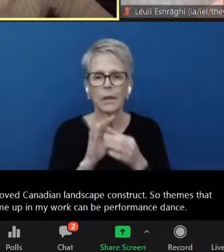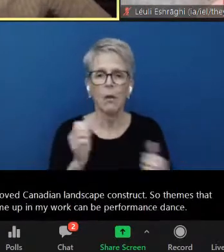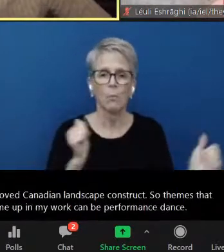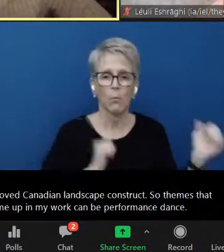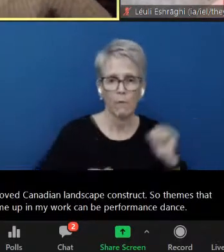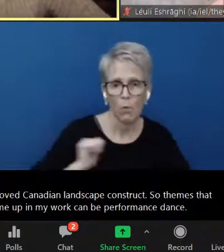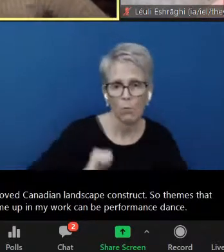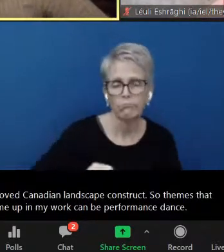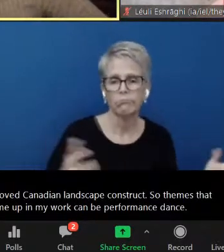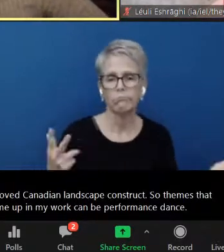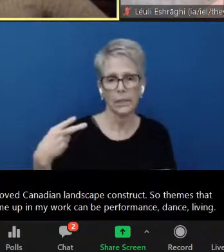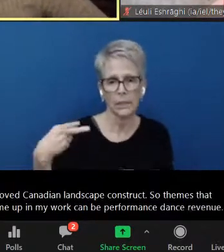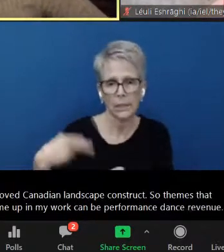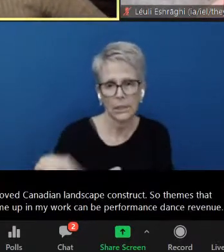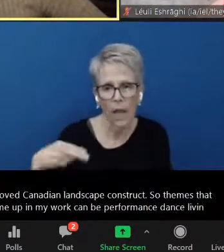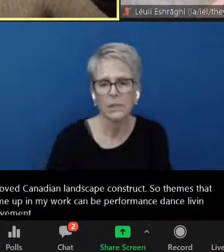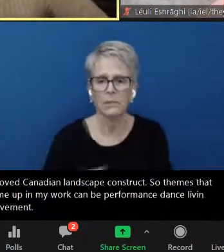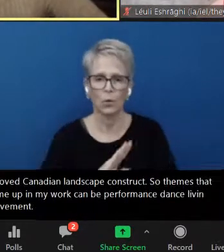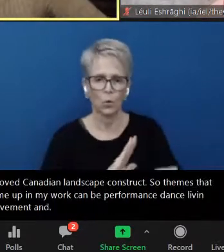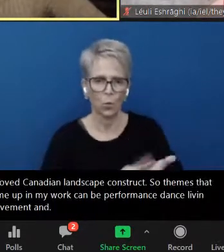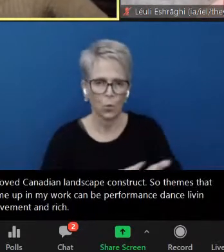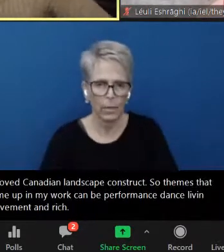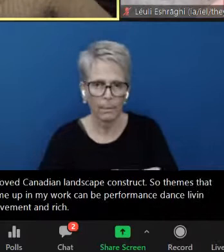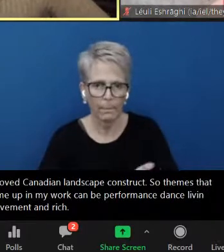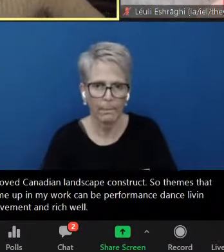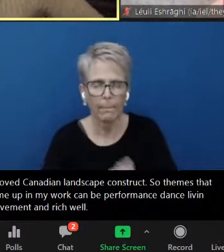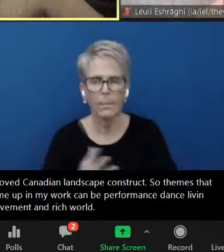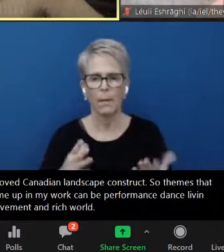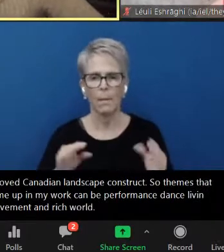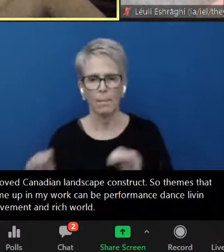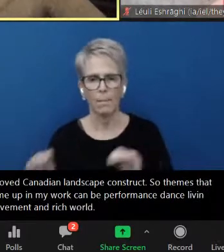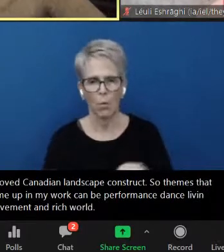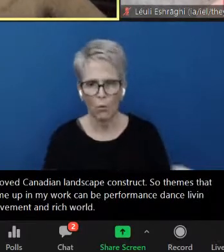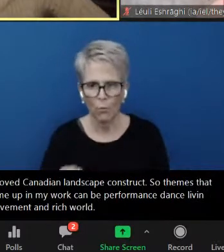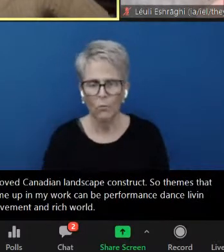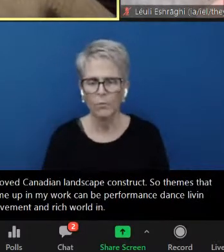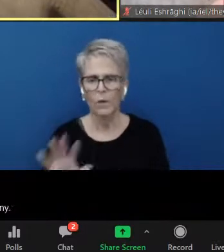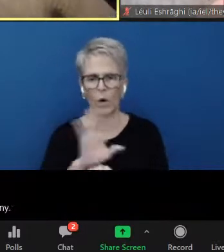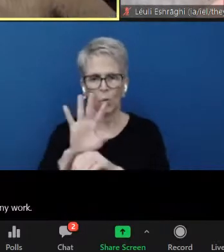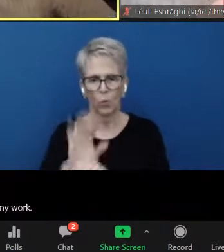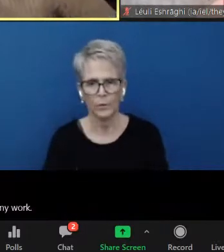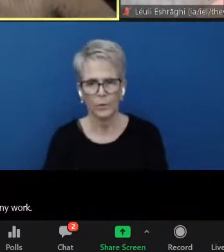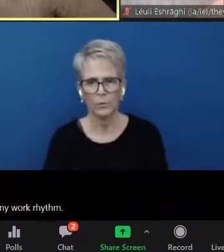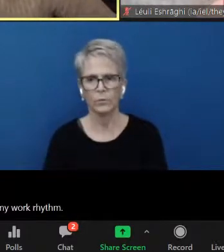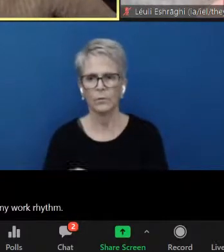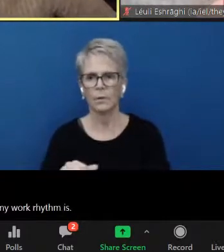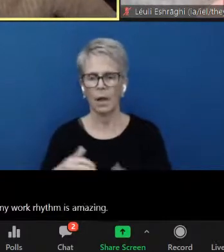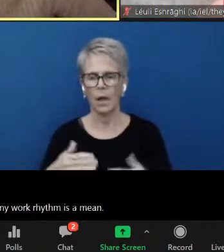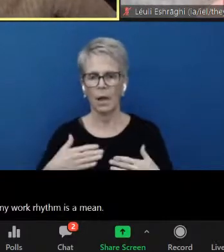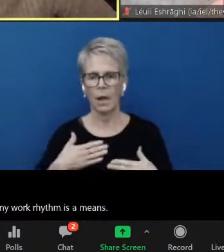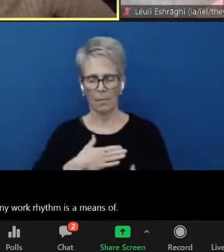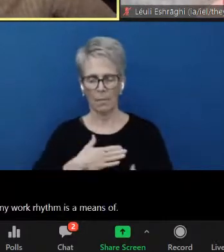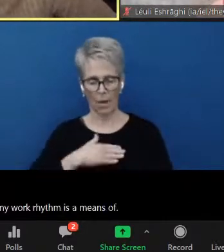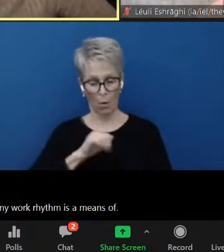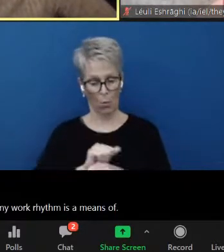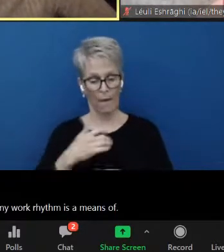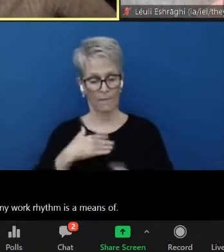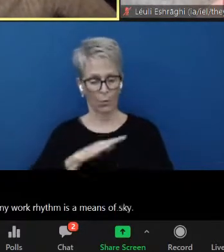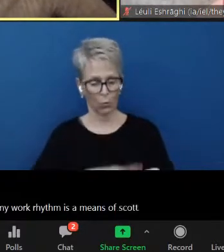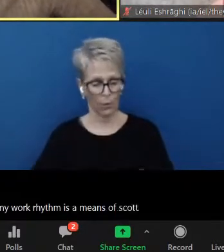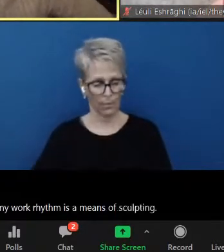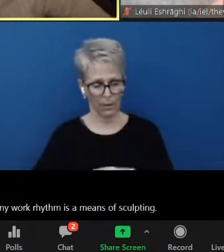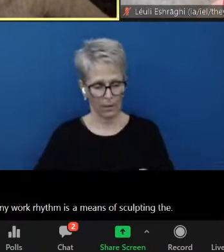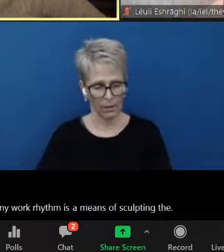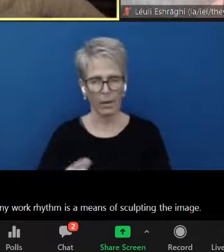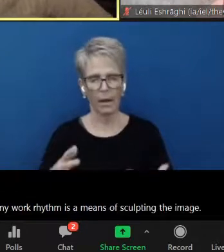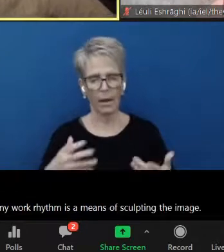dance, rhythm, movement, and ritual. In my work, rhythm is a means of